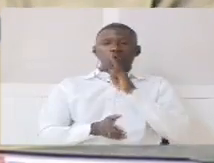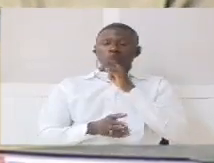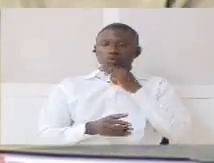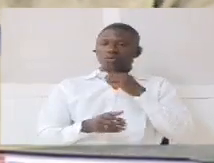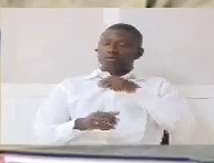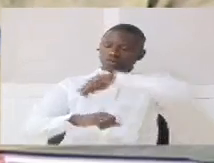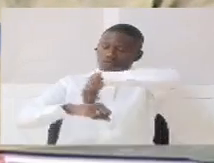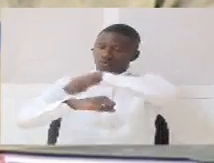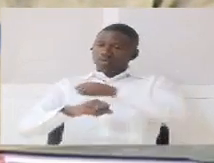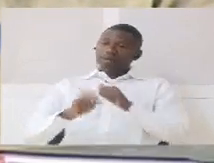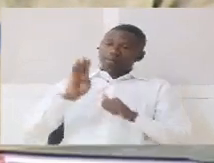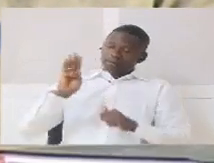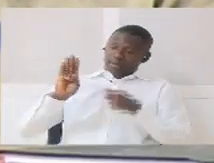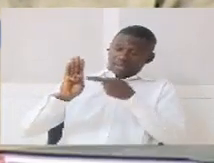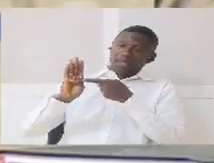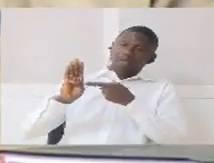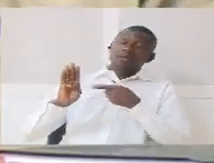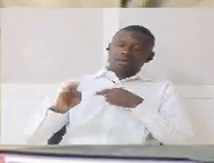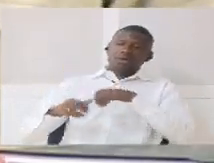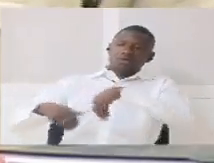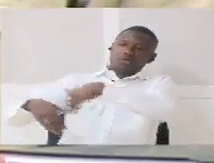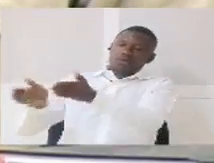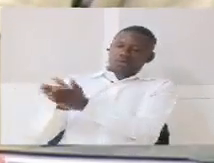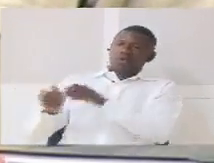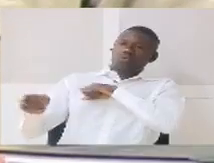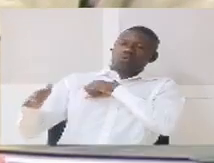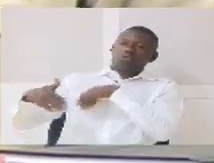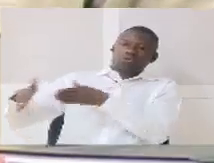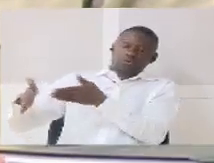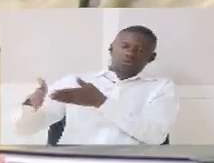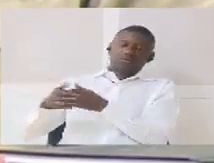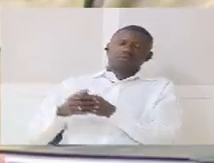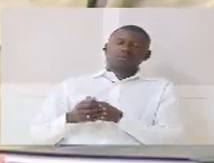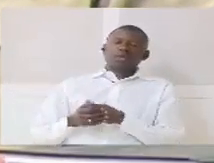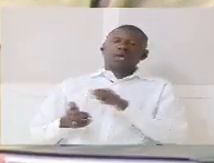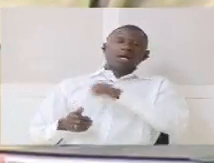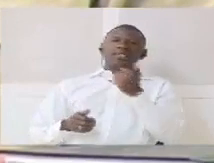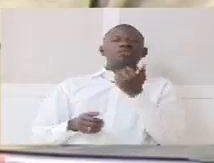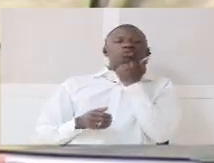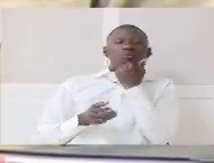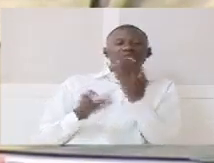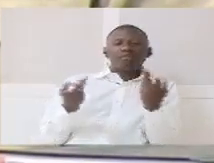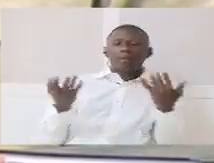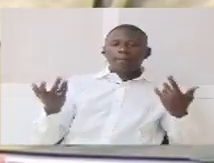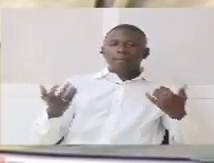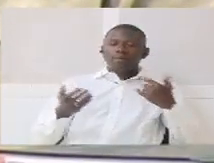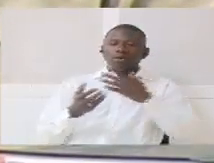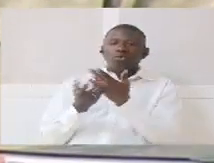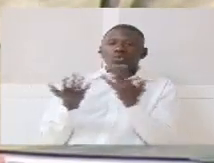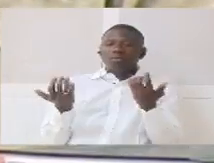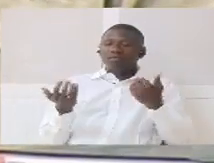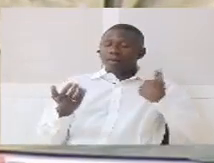that cooked the diet B were on their own. And the number of prisoners at the time for now. And also, the number of prisoners at the